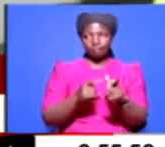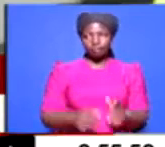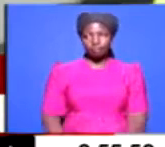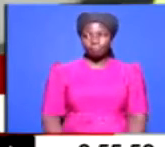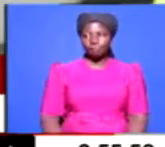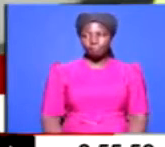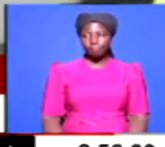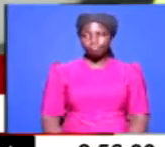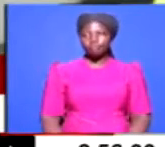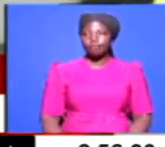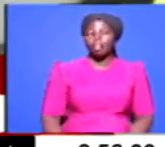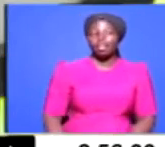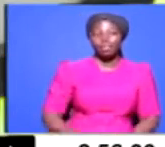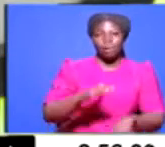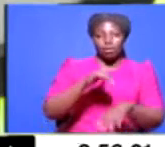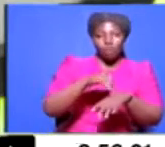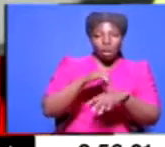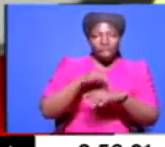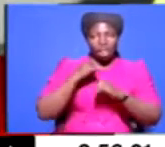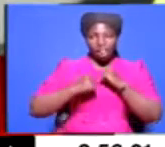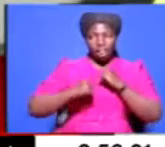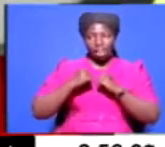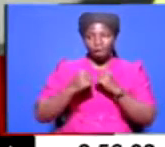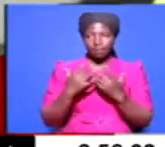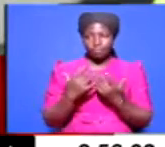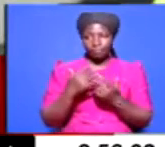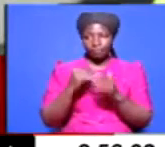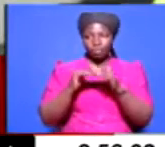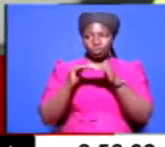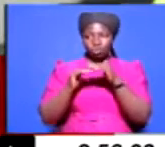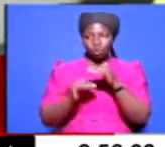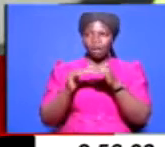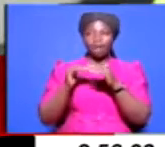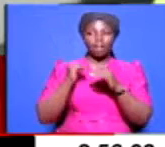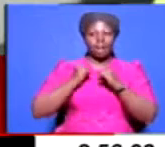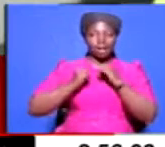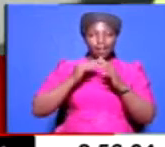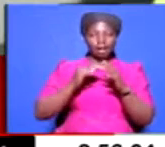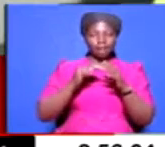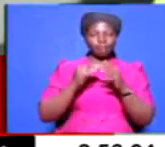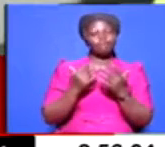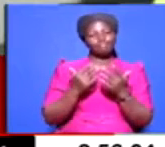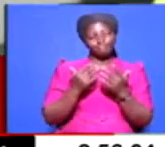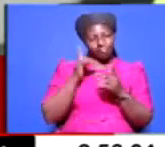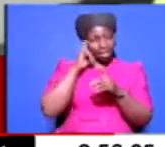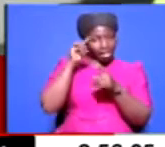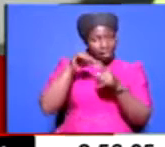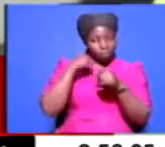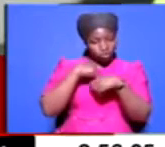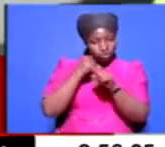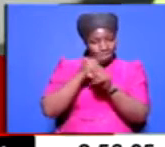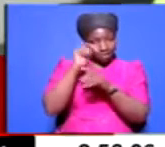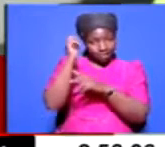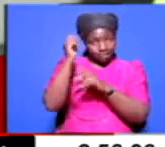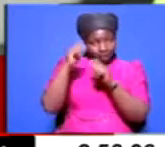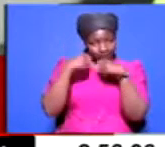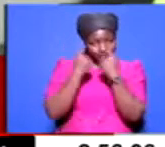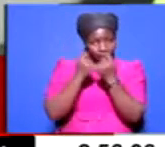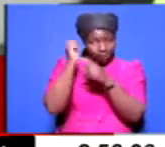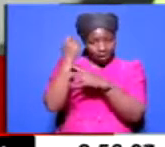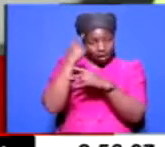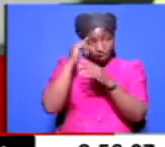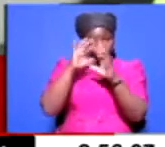Now, still on matters athletics, junior athletes from the Nyanza region are optimistic of making Team Kenya for the World Under 20 Athletics